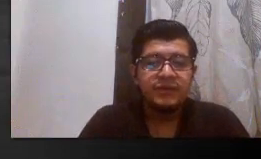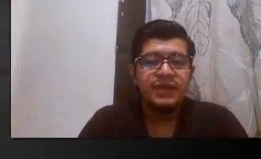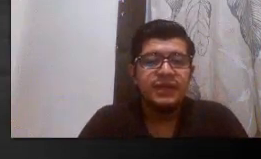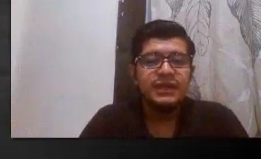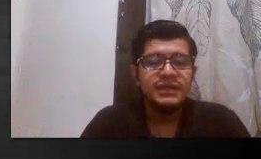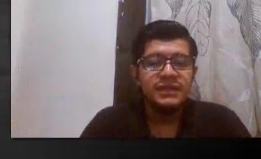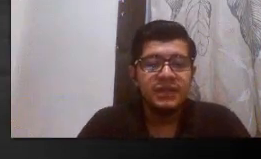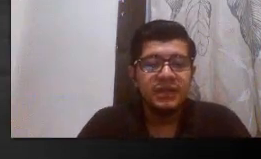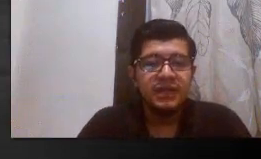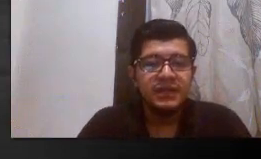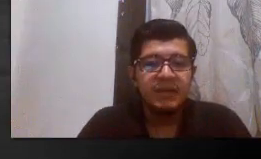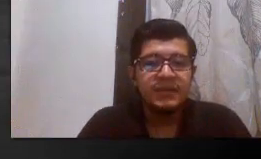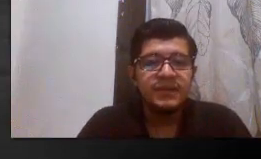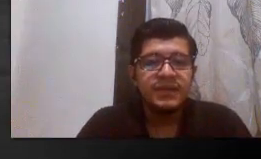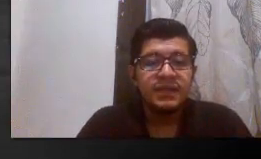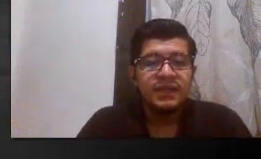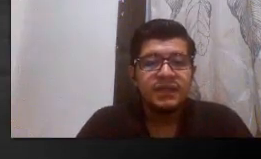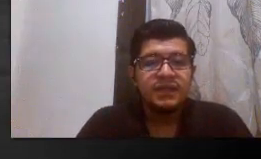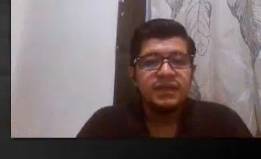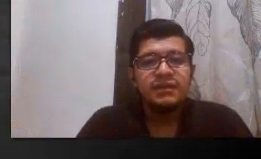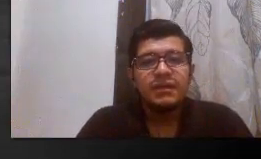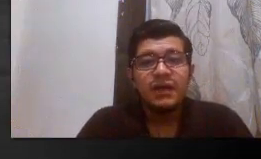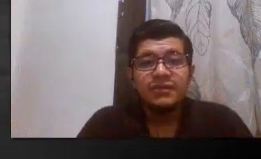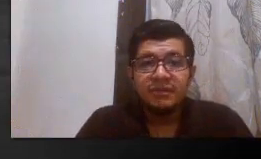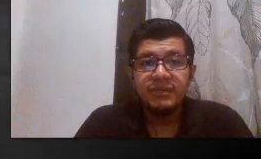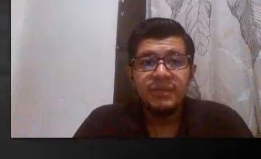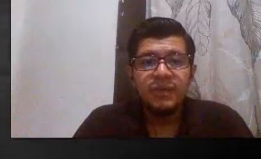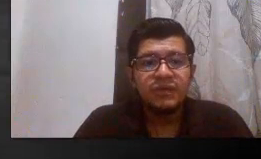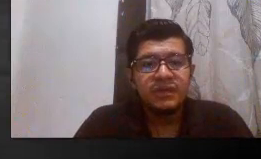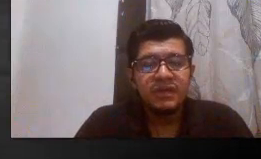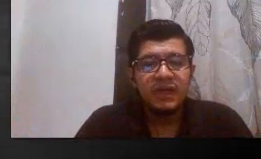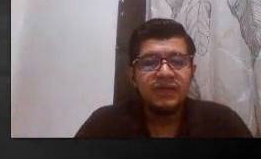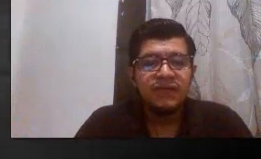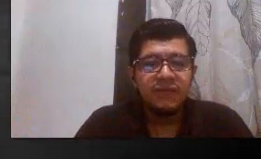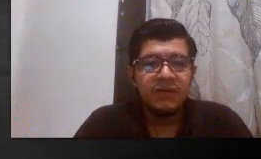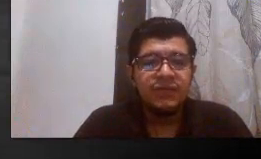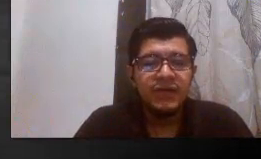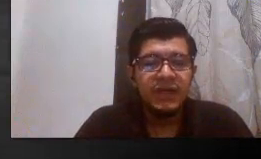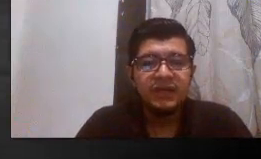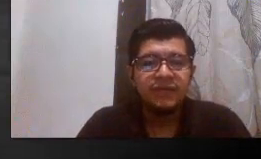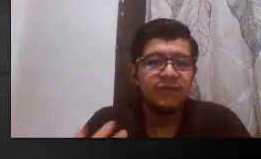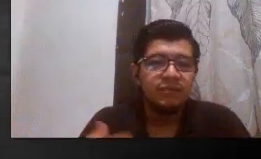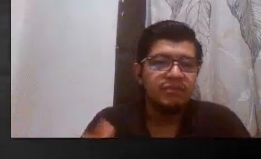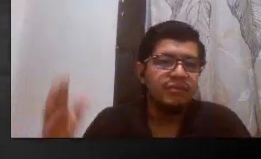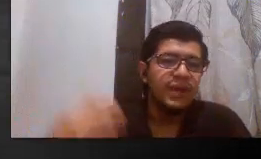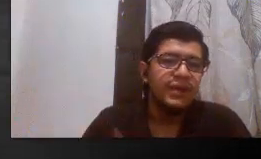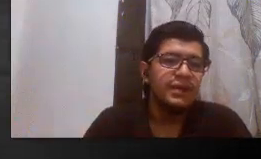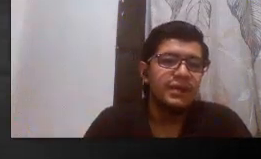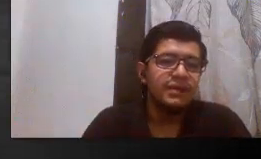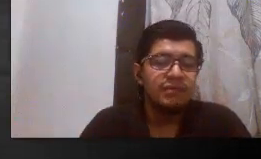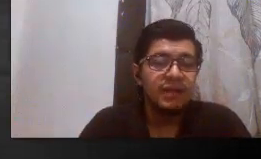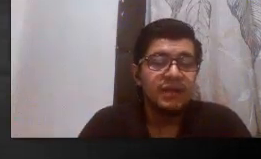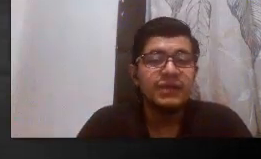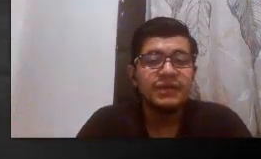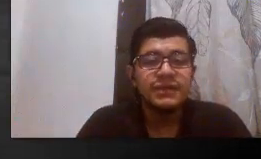before that this happened, actually people have communicated for